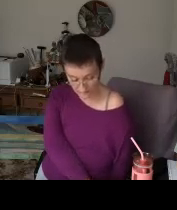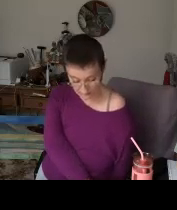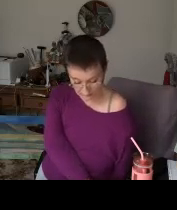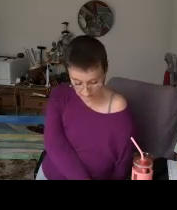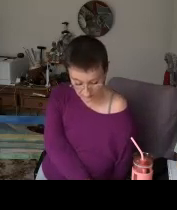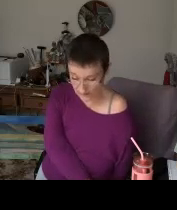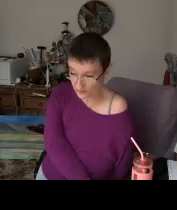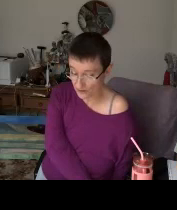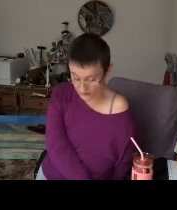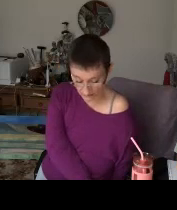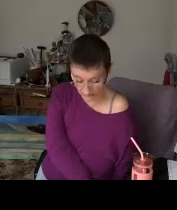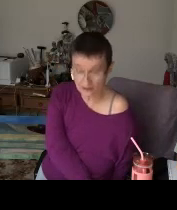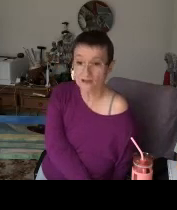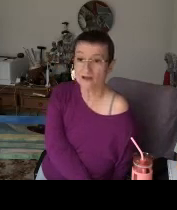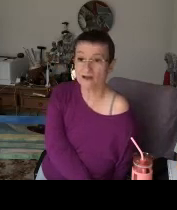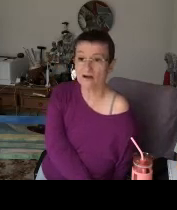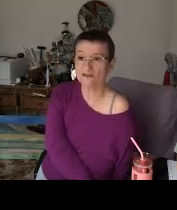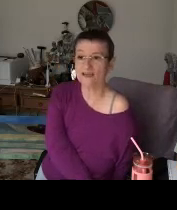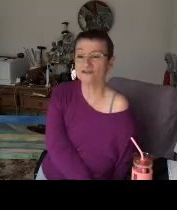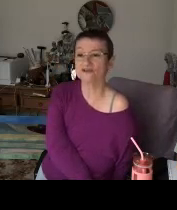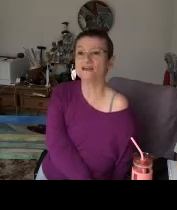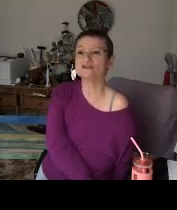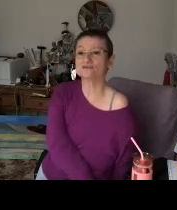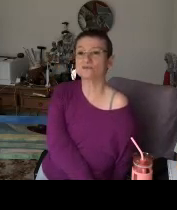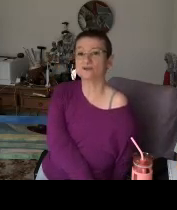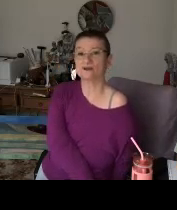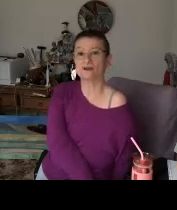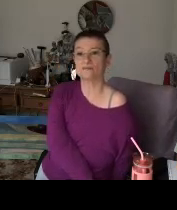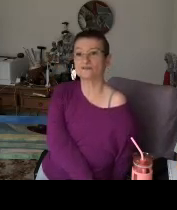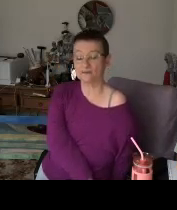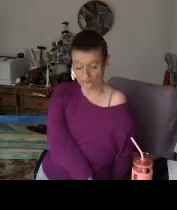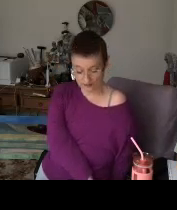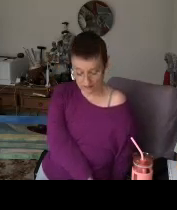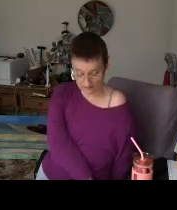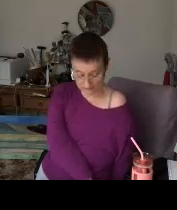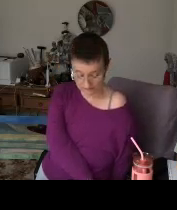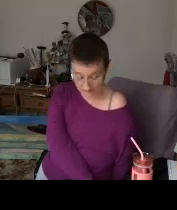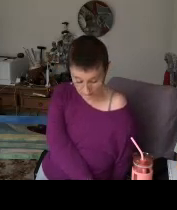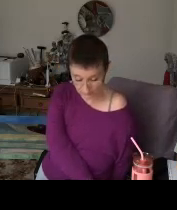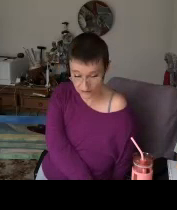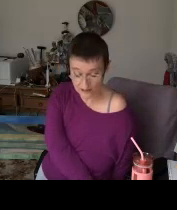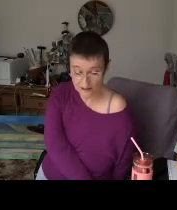working with, it's a postcard art exchange with several